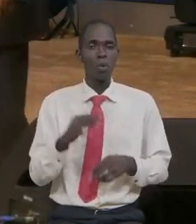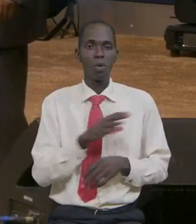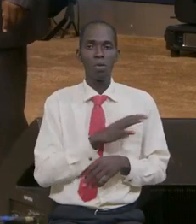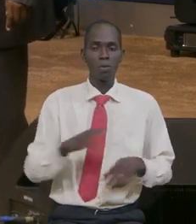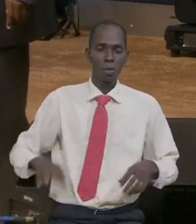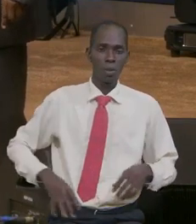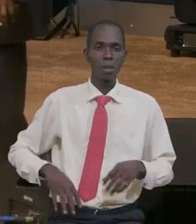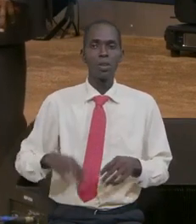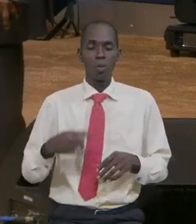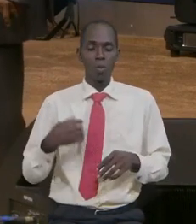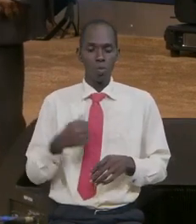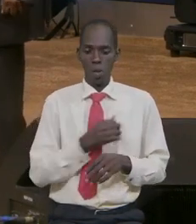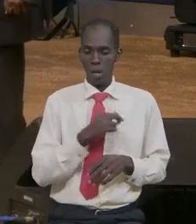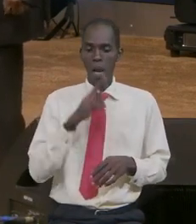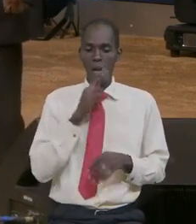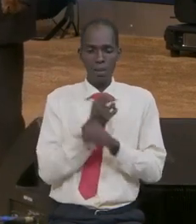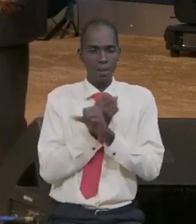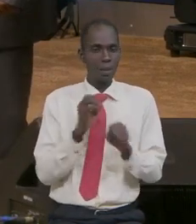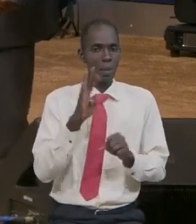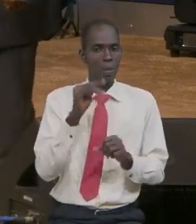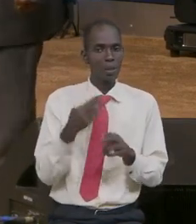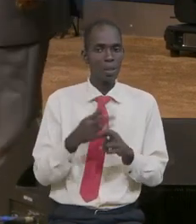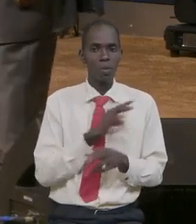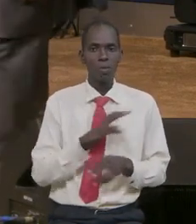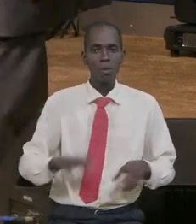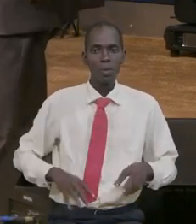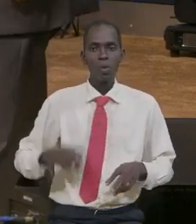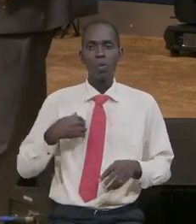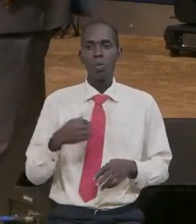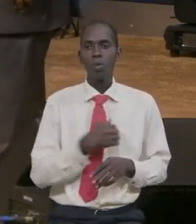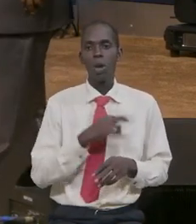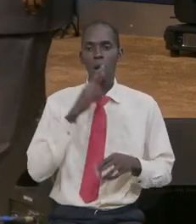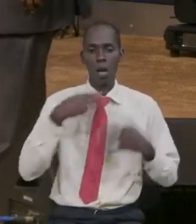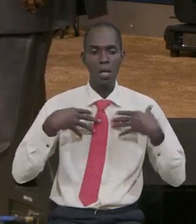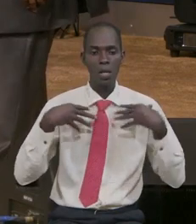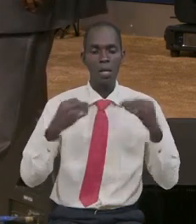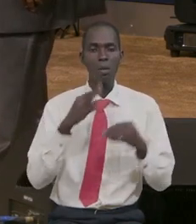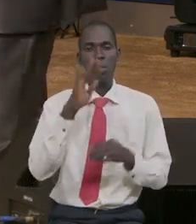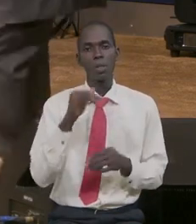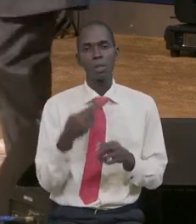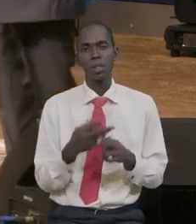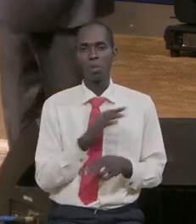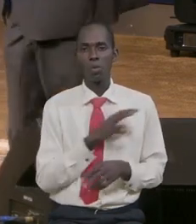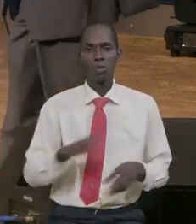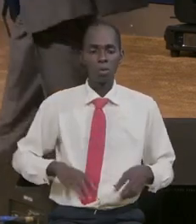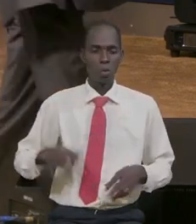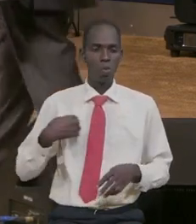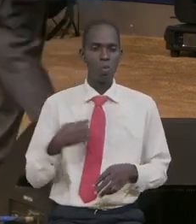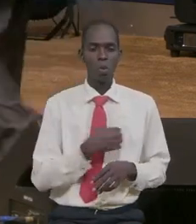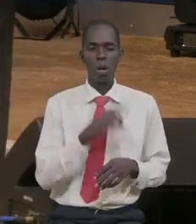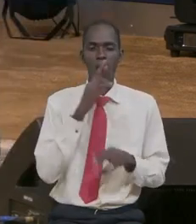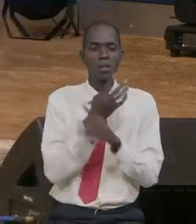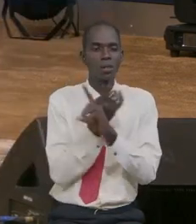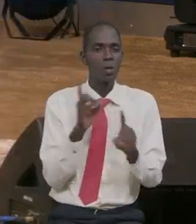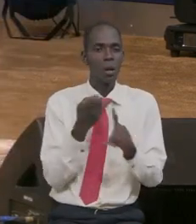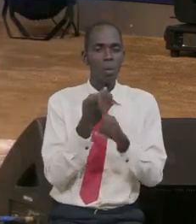were saved by the name of Christ, were healed by the name of Christ, were delivered by the name of Christ, were live